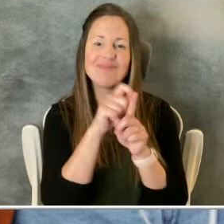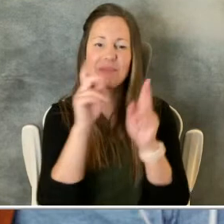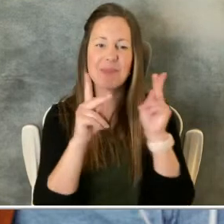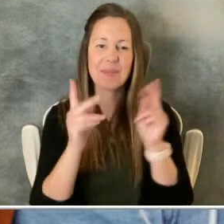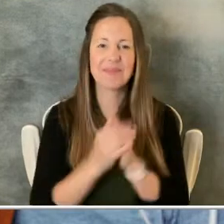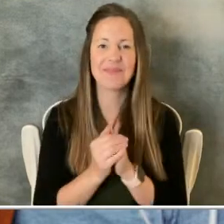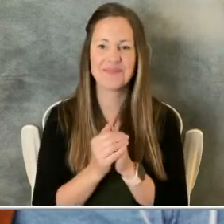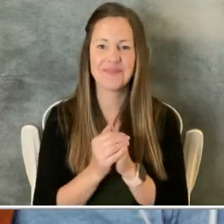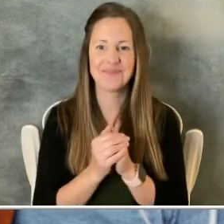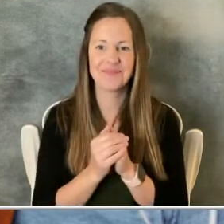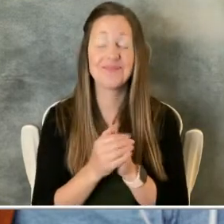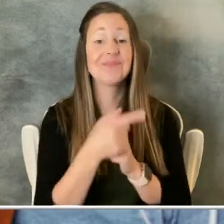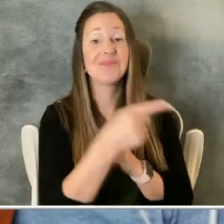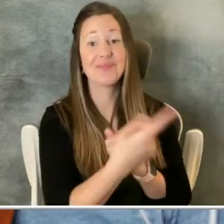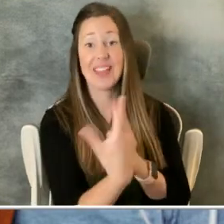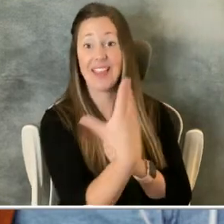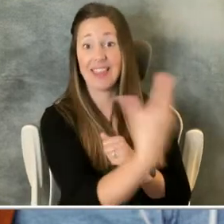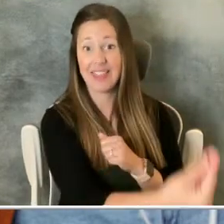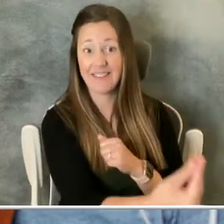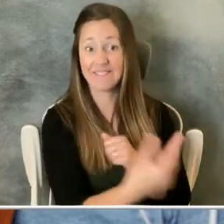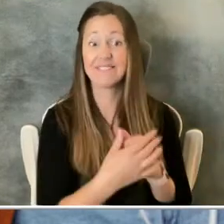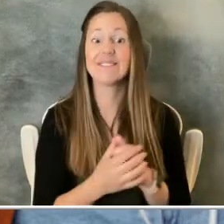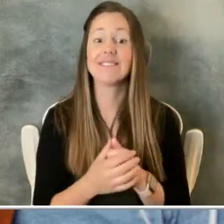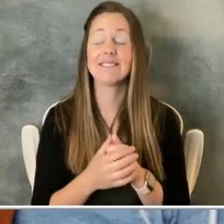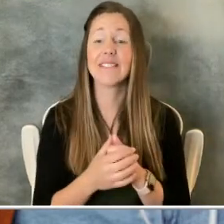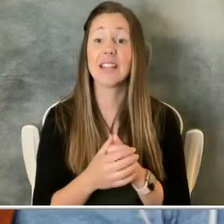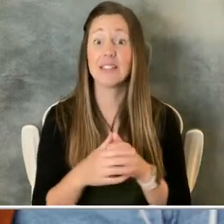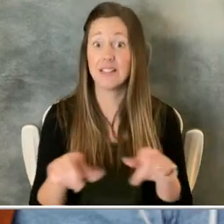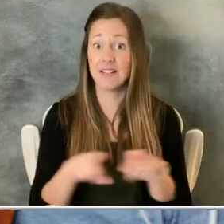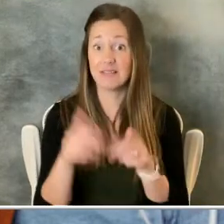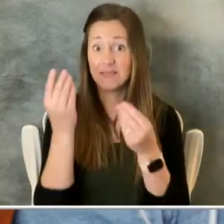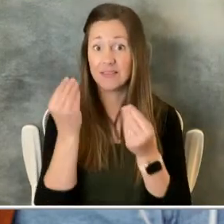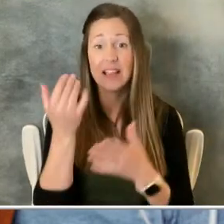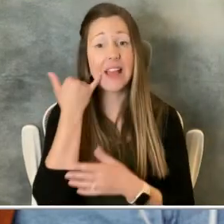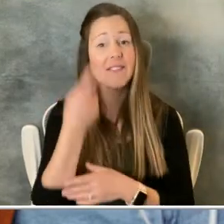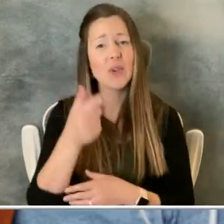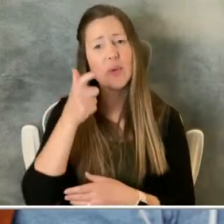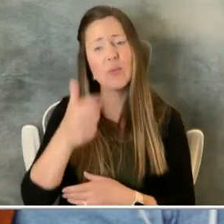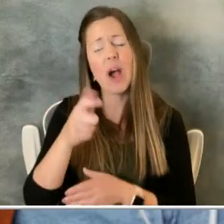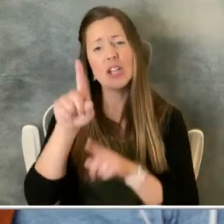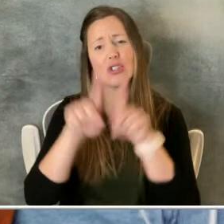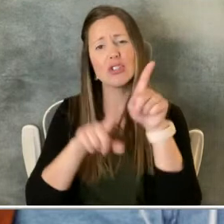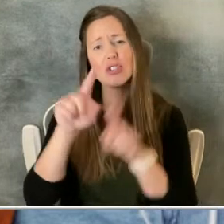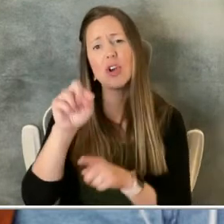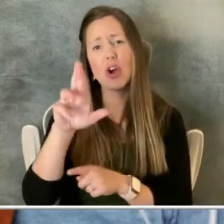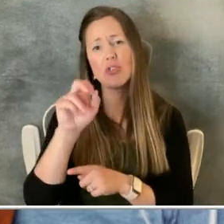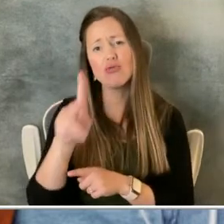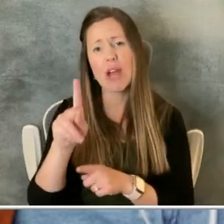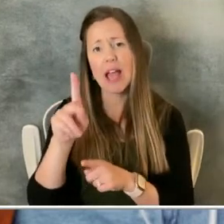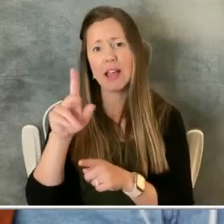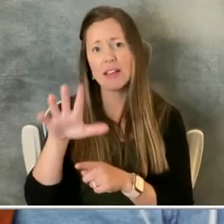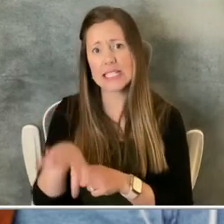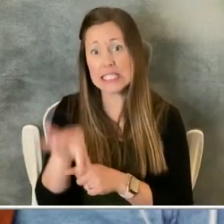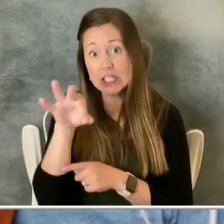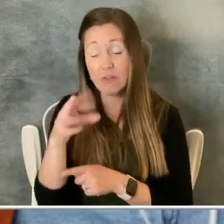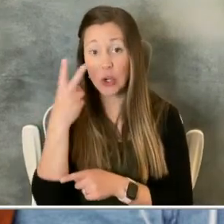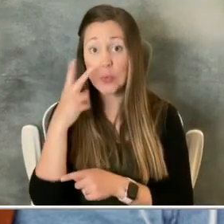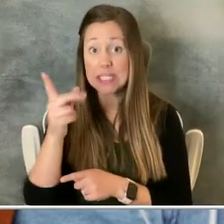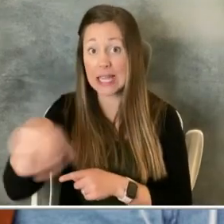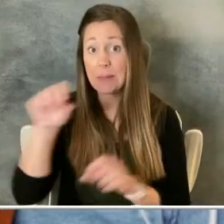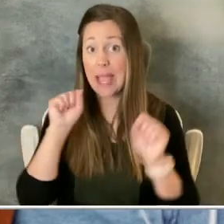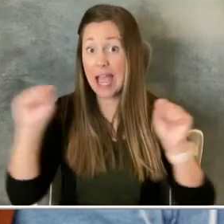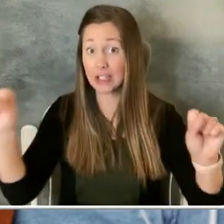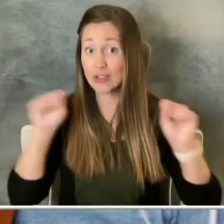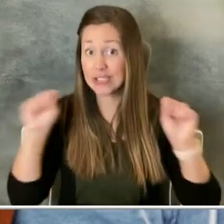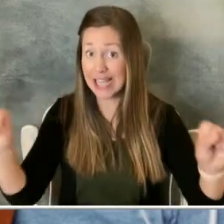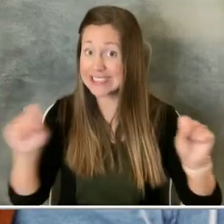Jeff Holzberlein, I just want to make note that if you get to watch Star Trek Discovery, you'll see them exercising on the program regularly, sending a great message to the